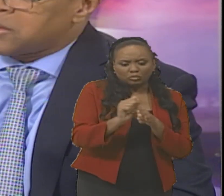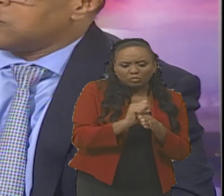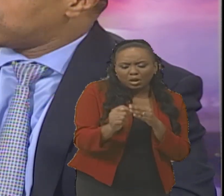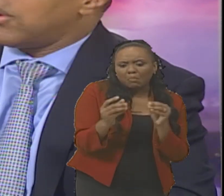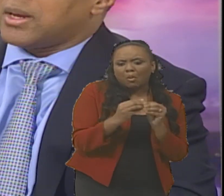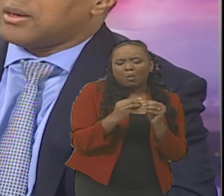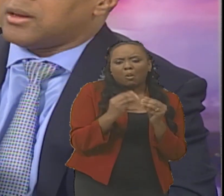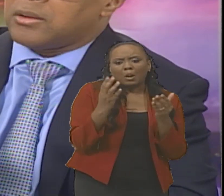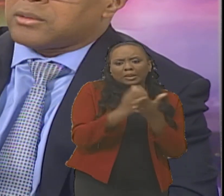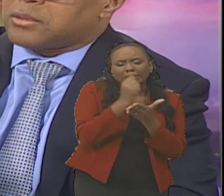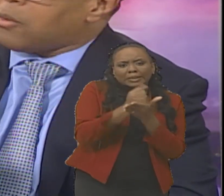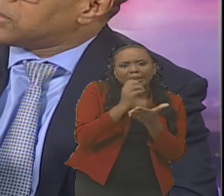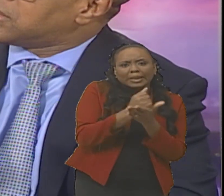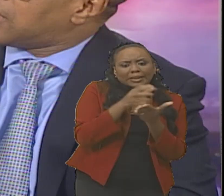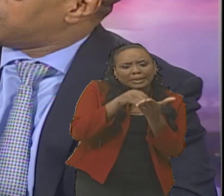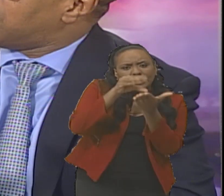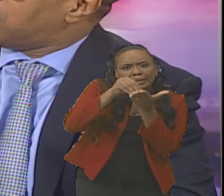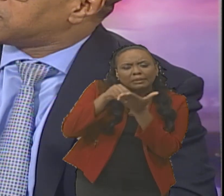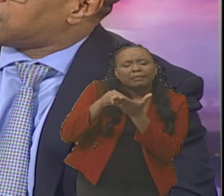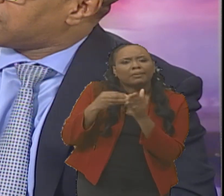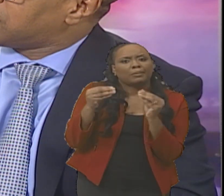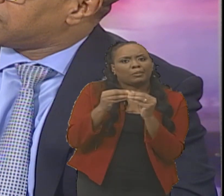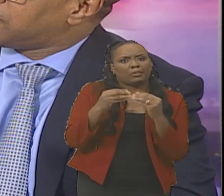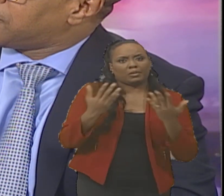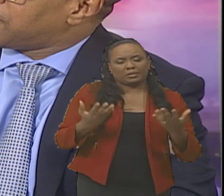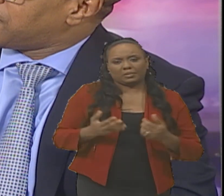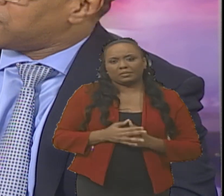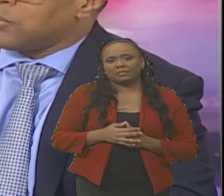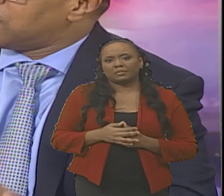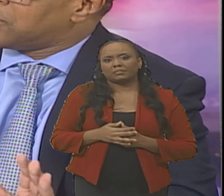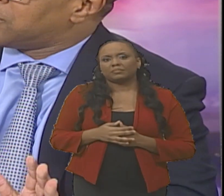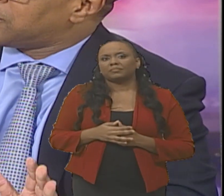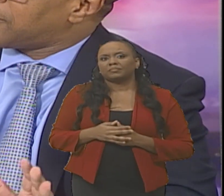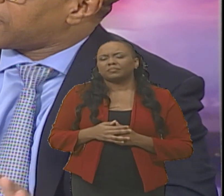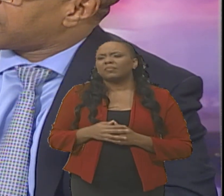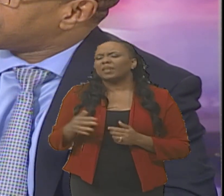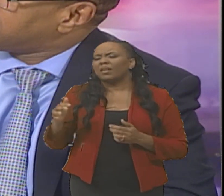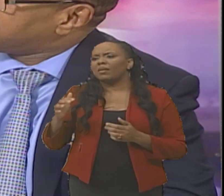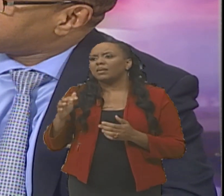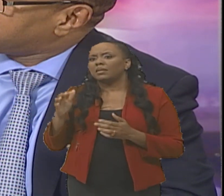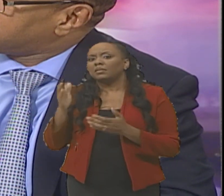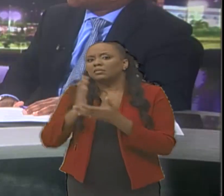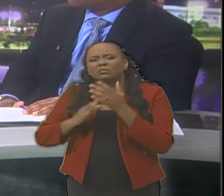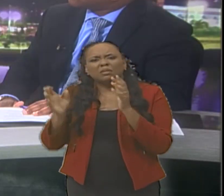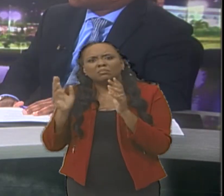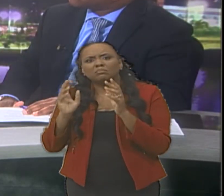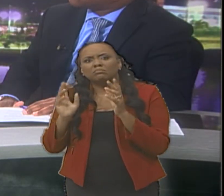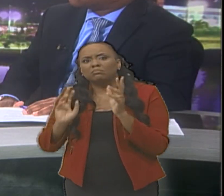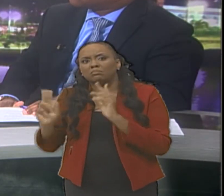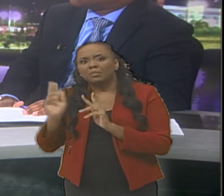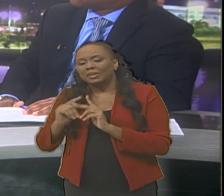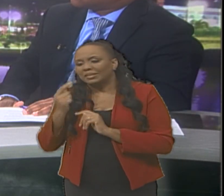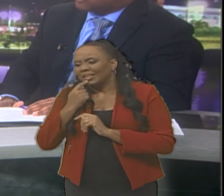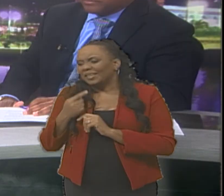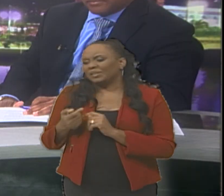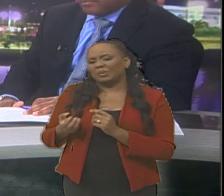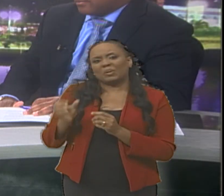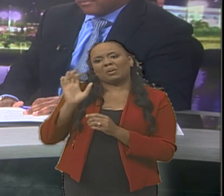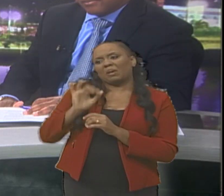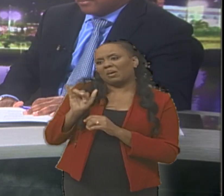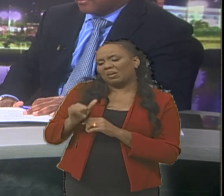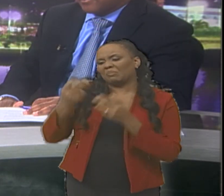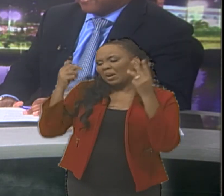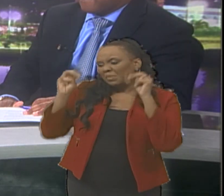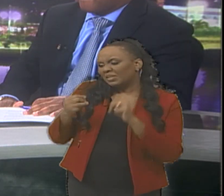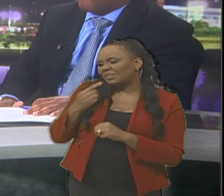number, there's no way in the thousands that are being bumped around. Yeah, that's what I was just going to ask, because people have been banning about 4,000, 5,000, the Prime Minister has